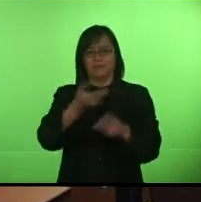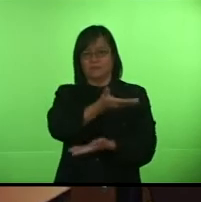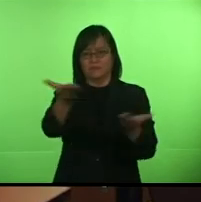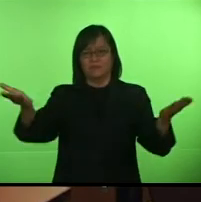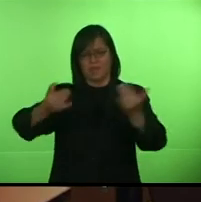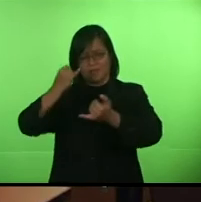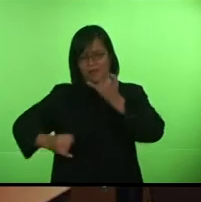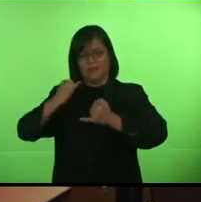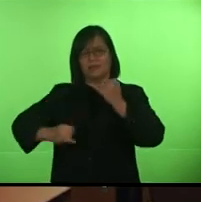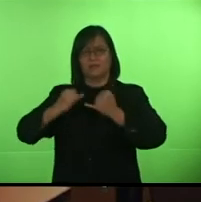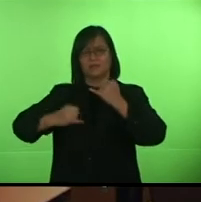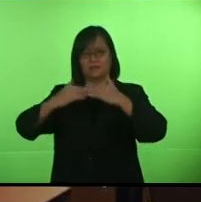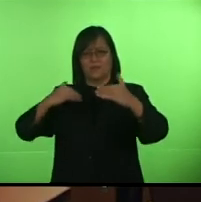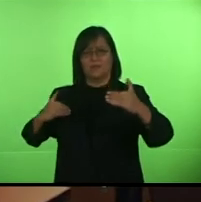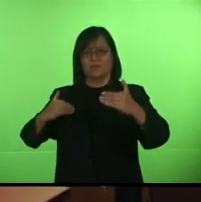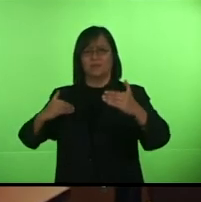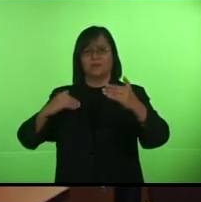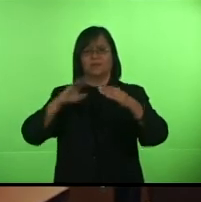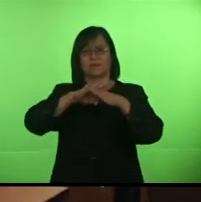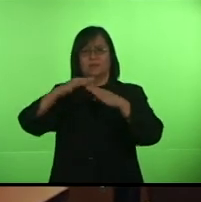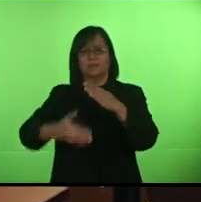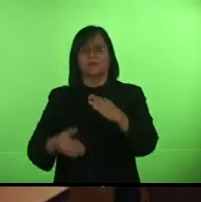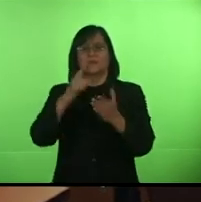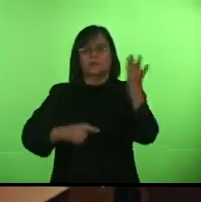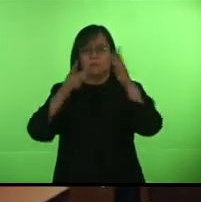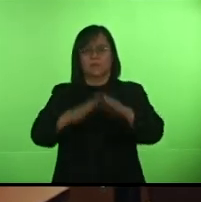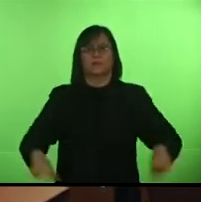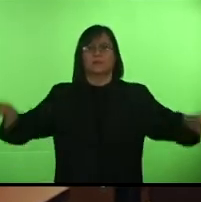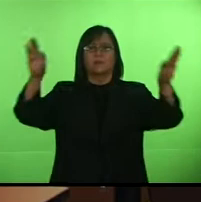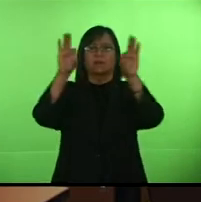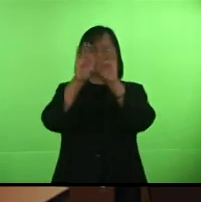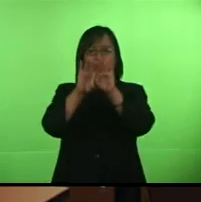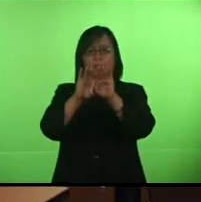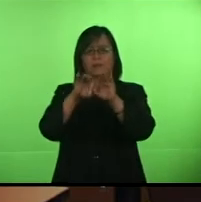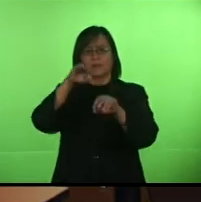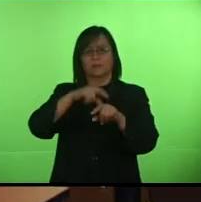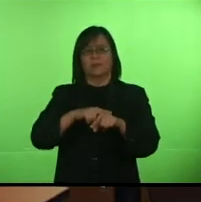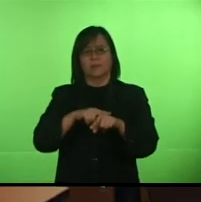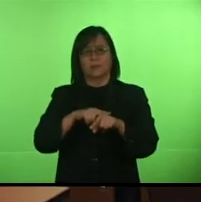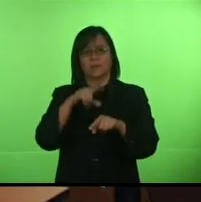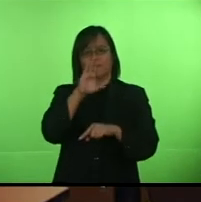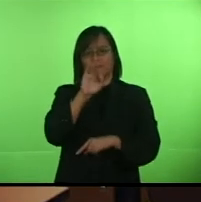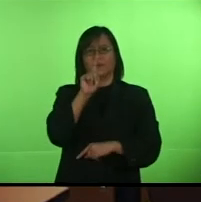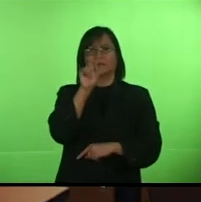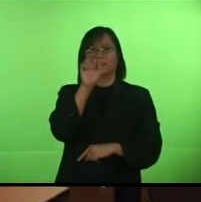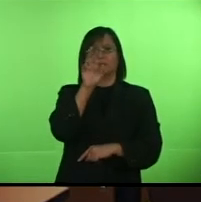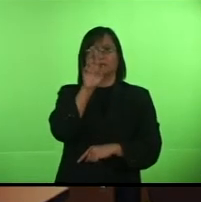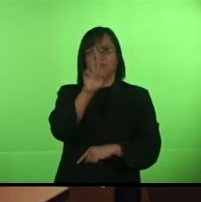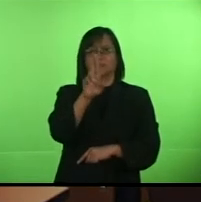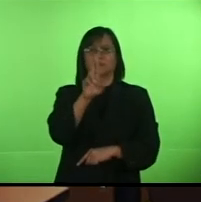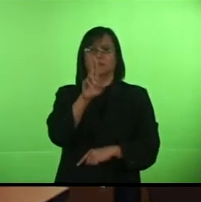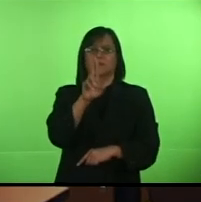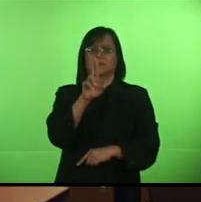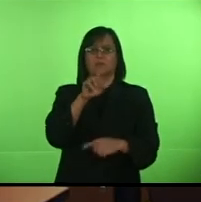Okay, students, so last but not least, the most important factor that affects communication